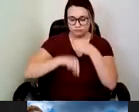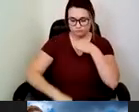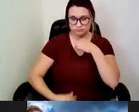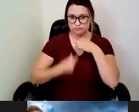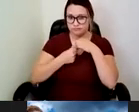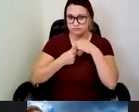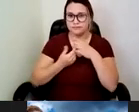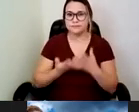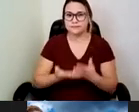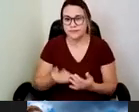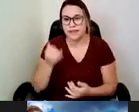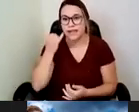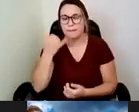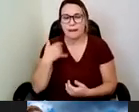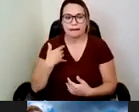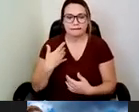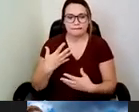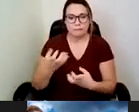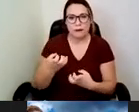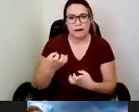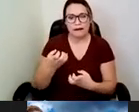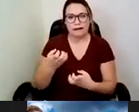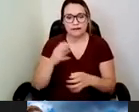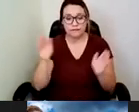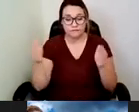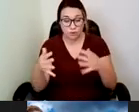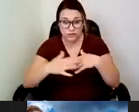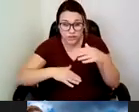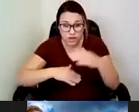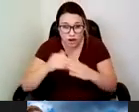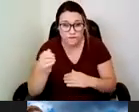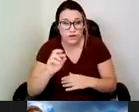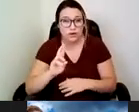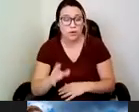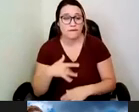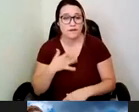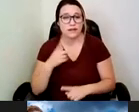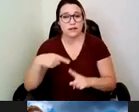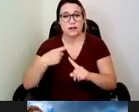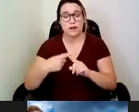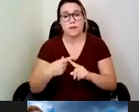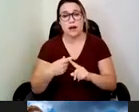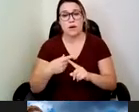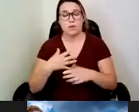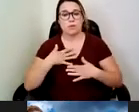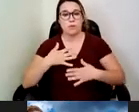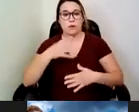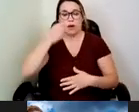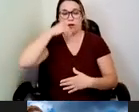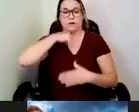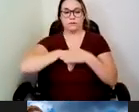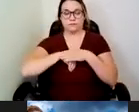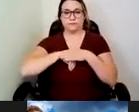measures only and all care is focused on comfort? Feelings on intubation, short-term, long-term, or not to